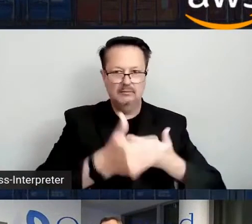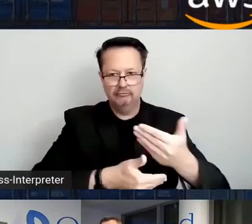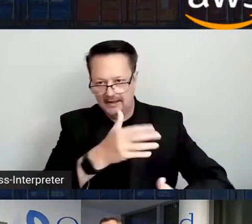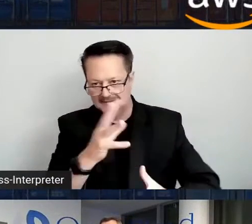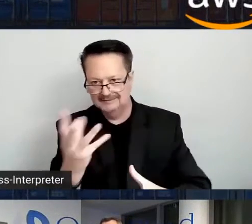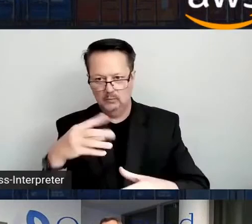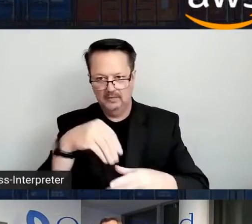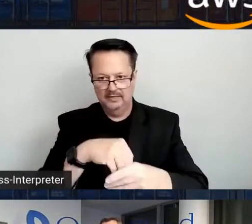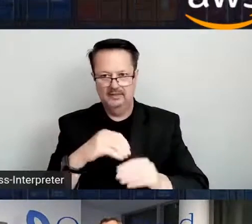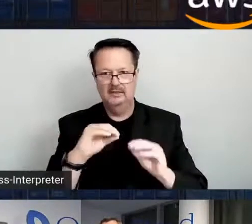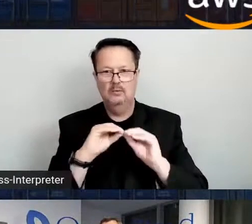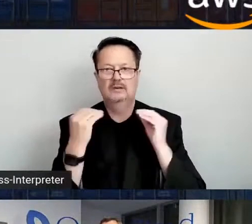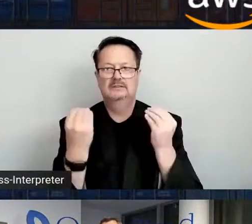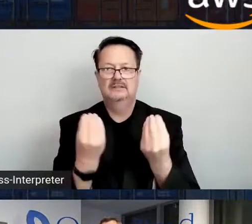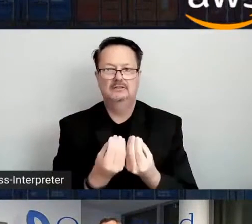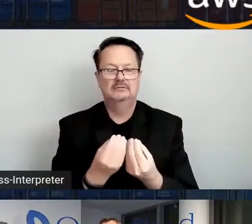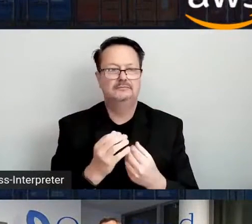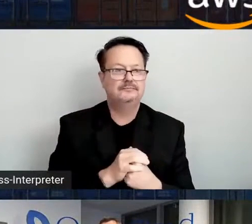organization.